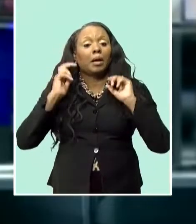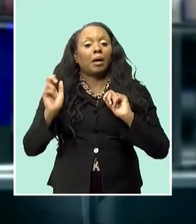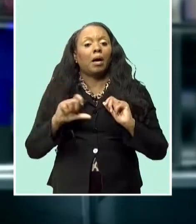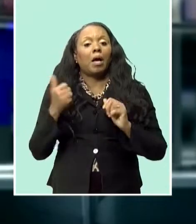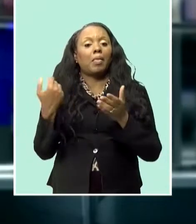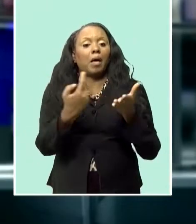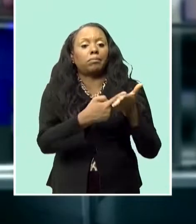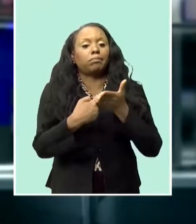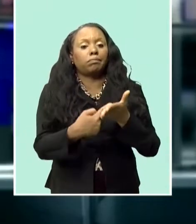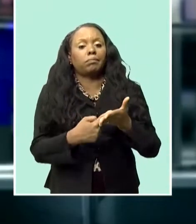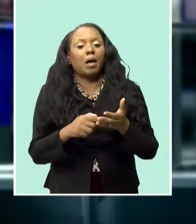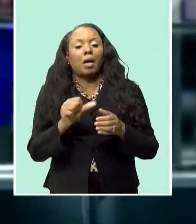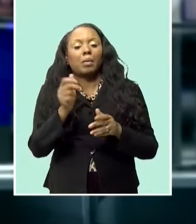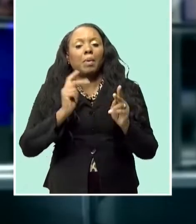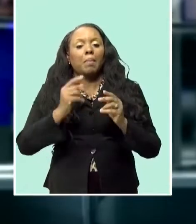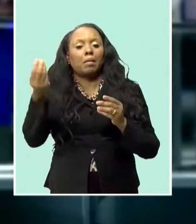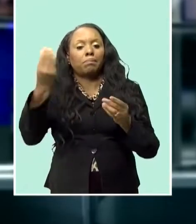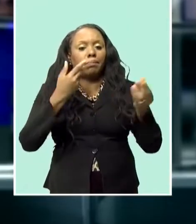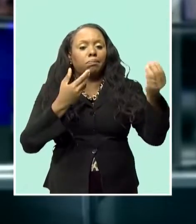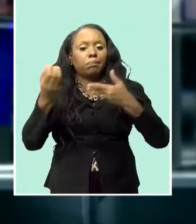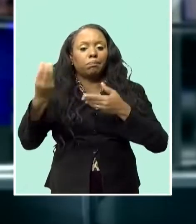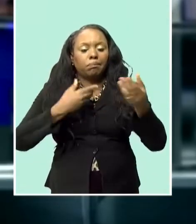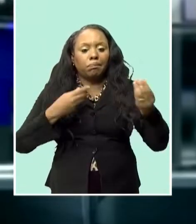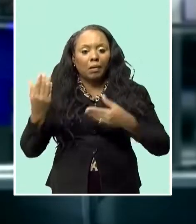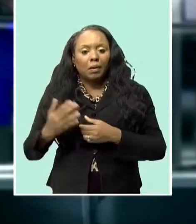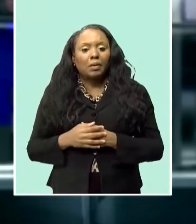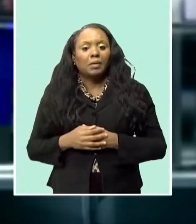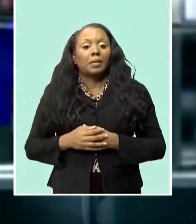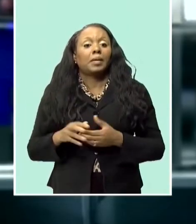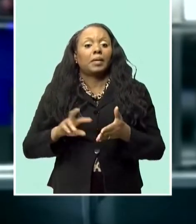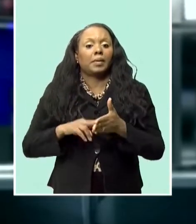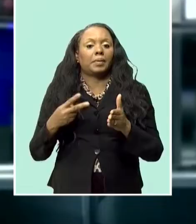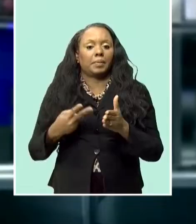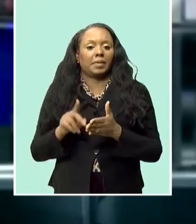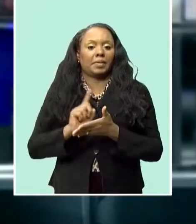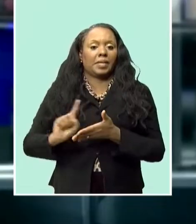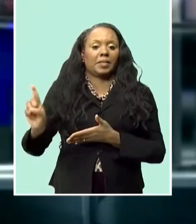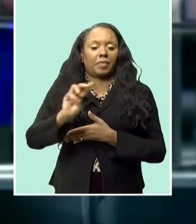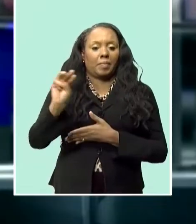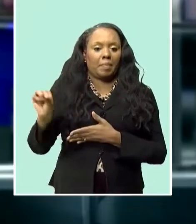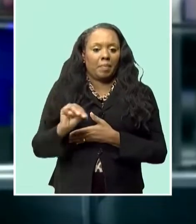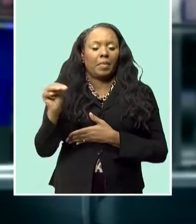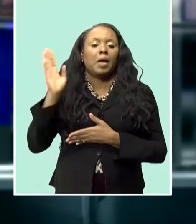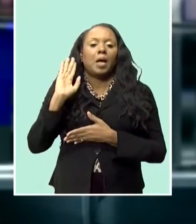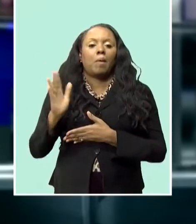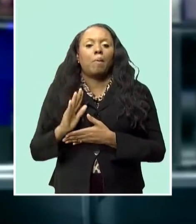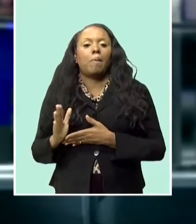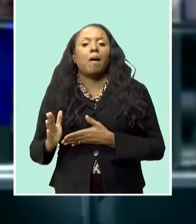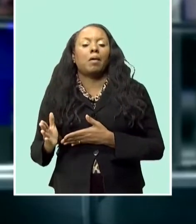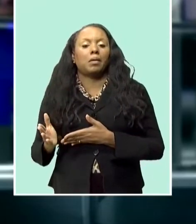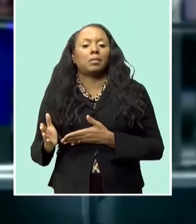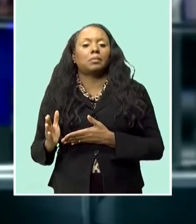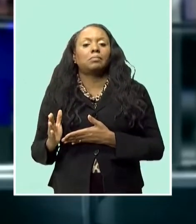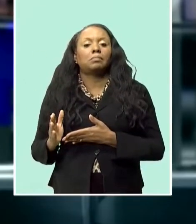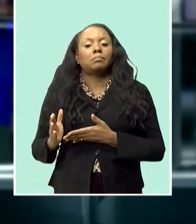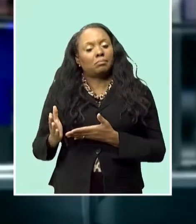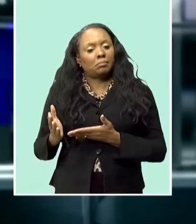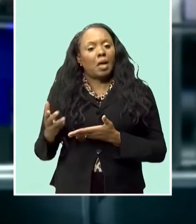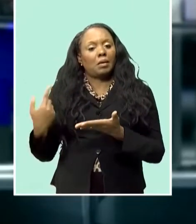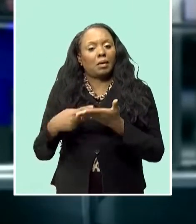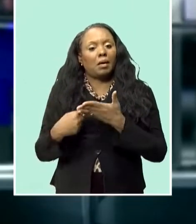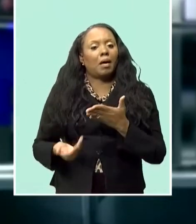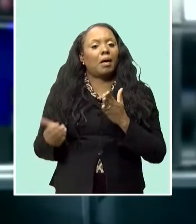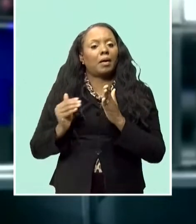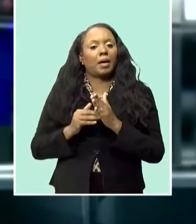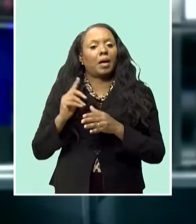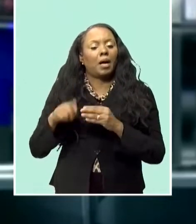motions, giving the Watson-Simpson team until Monday to be heard in a matter on an earlier FTC depreciation